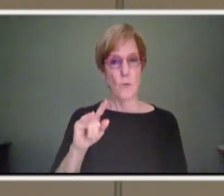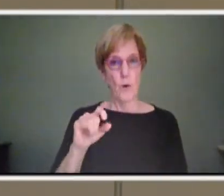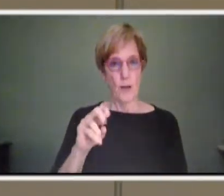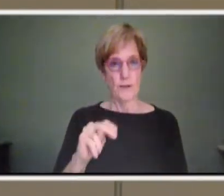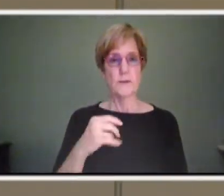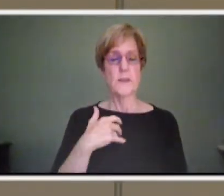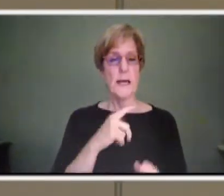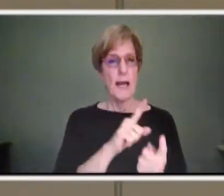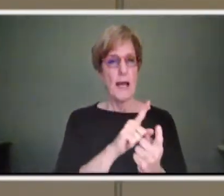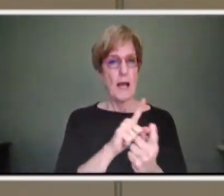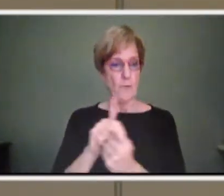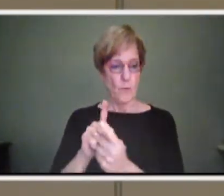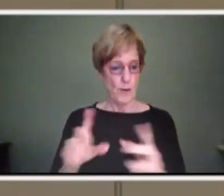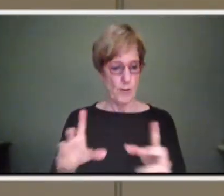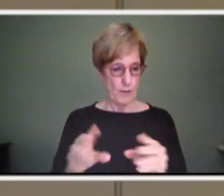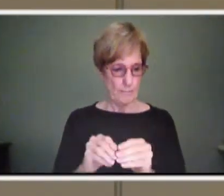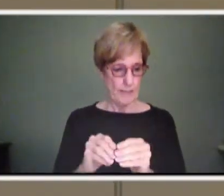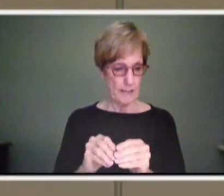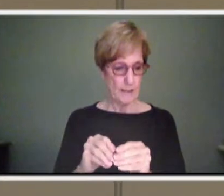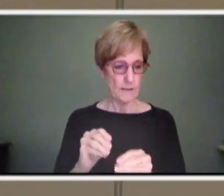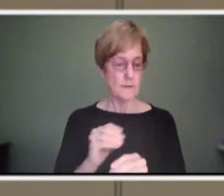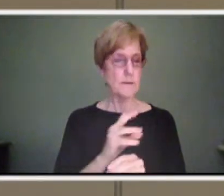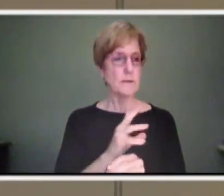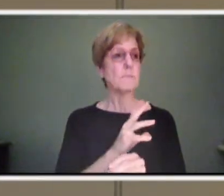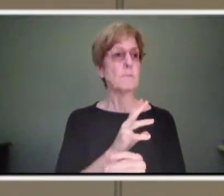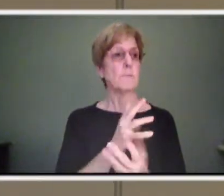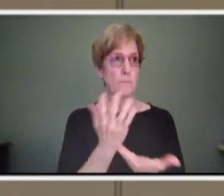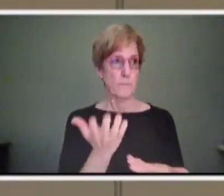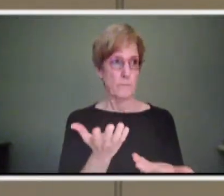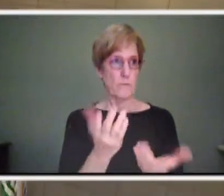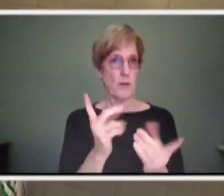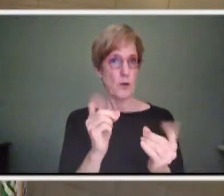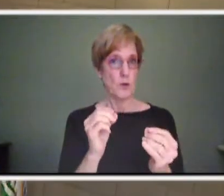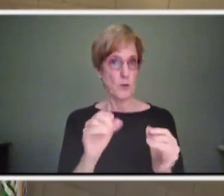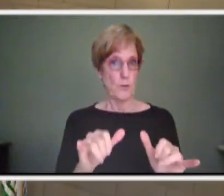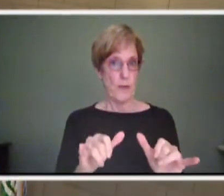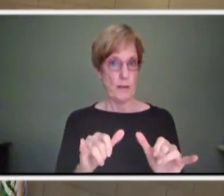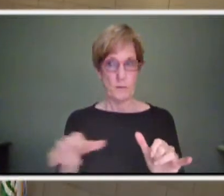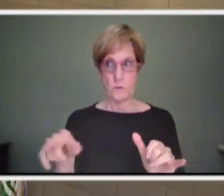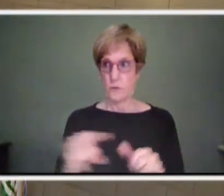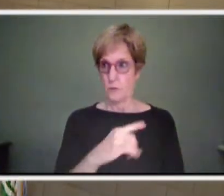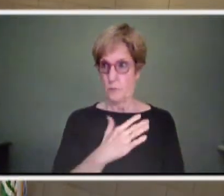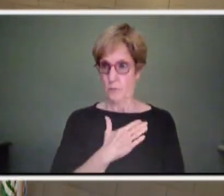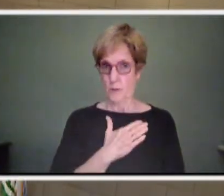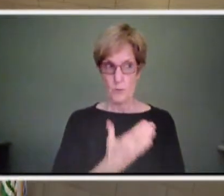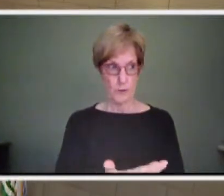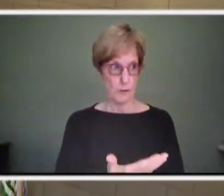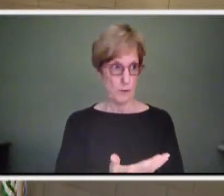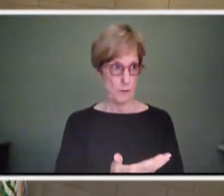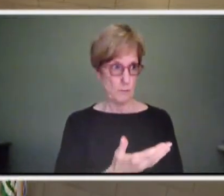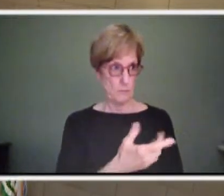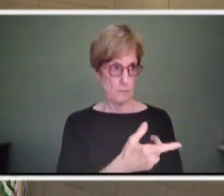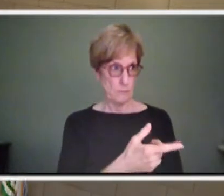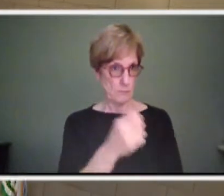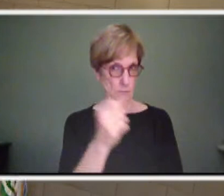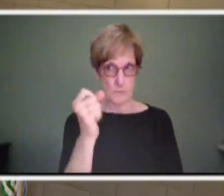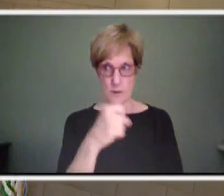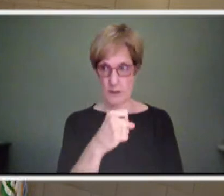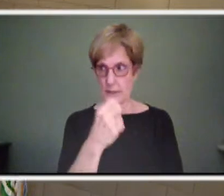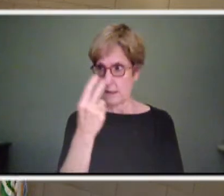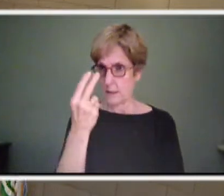if necessary, so we can do that. Would you be willing to entertain? It's a yes or no? Let me